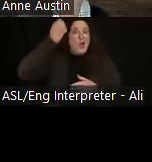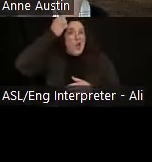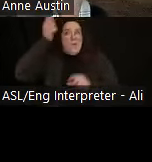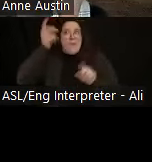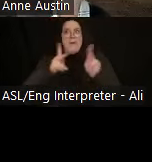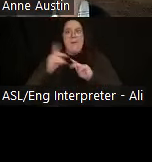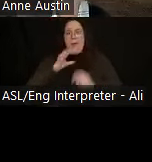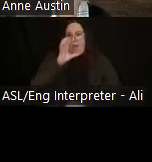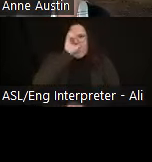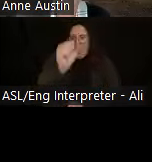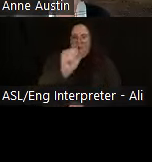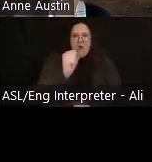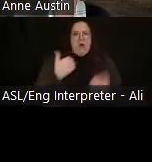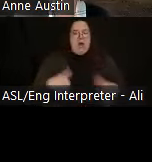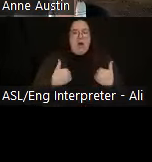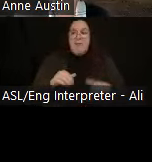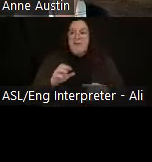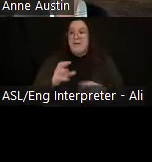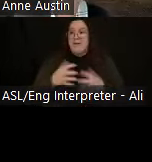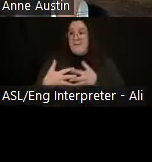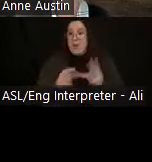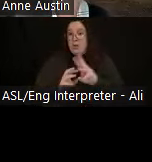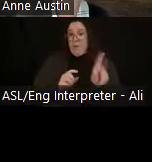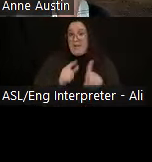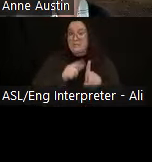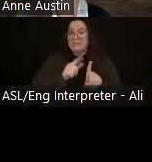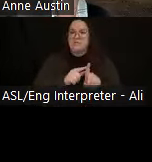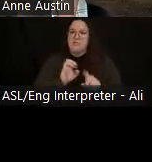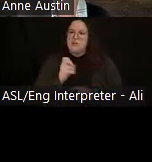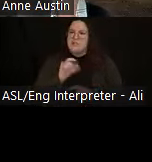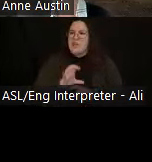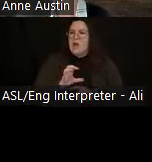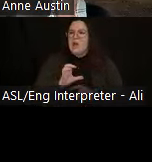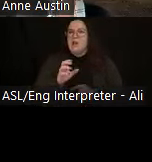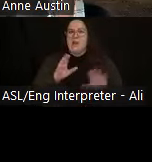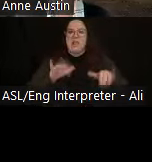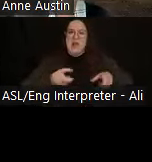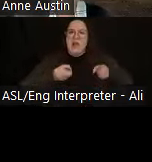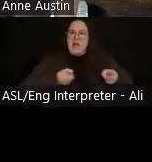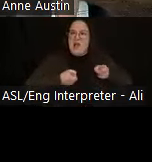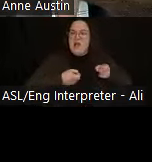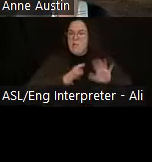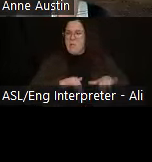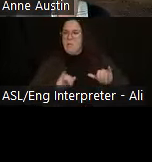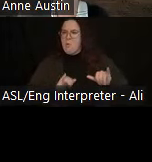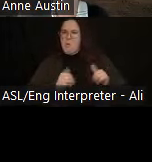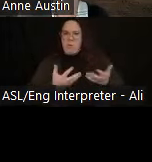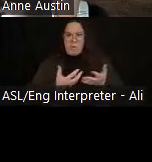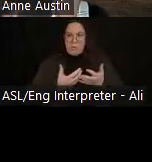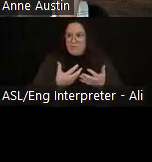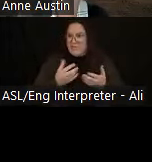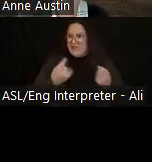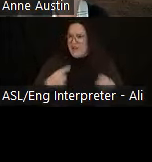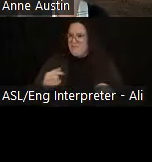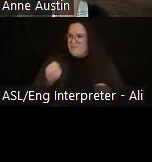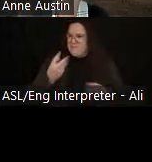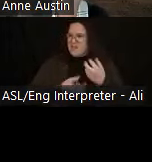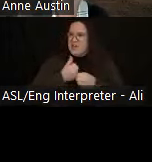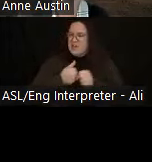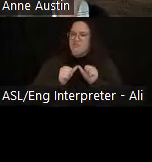fascination with the American West as this exotic and untamed place. This trend continued for decades. Betty